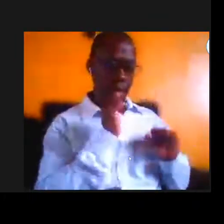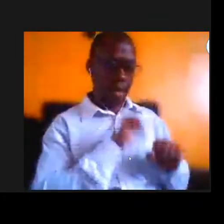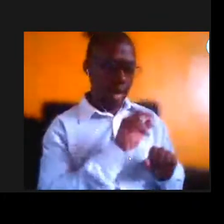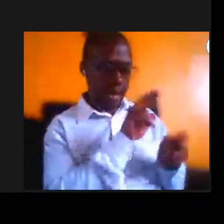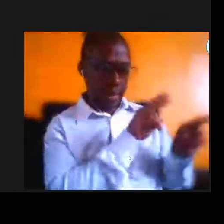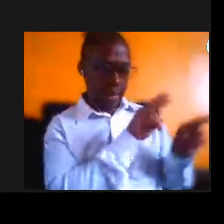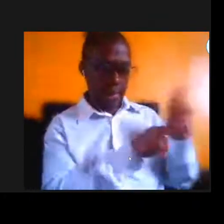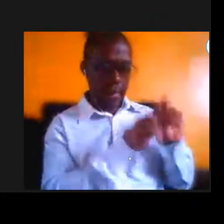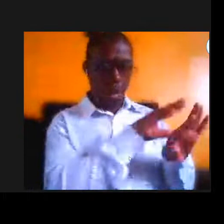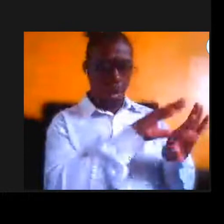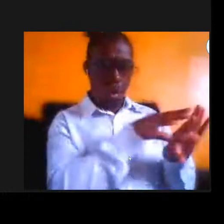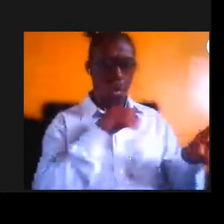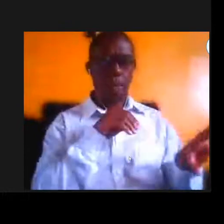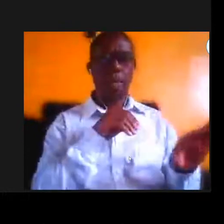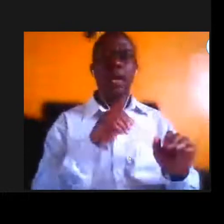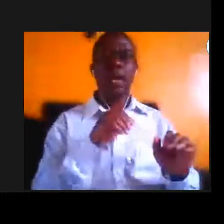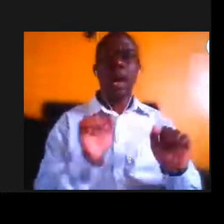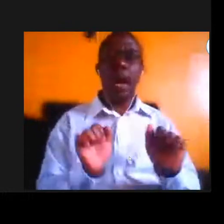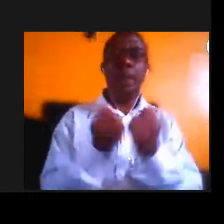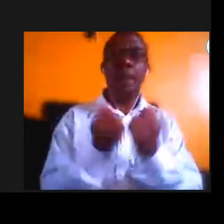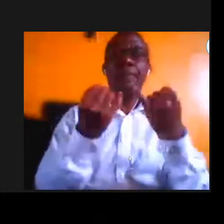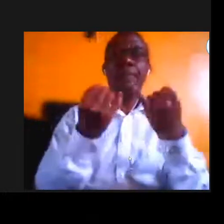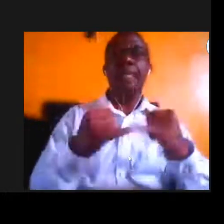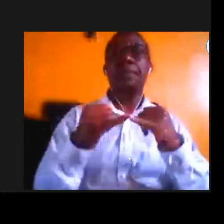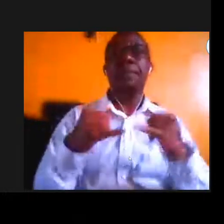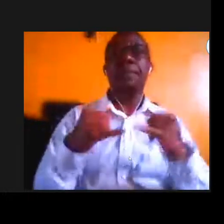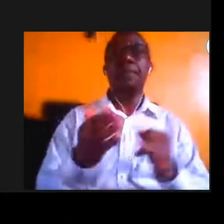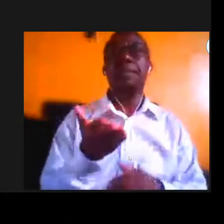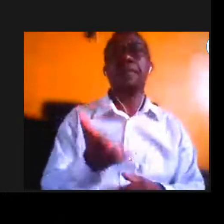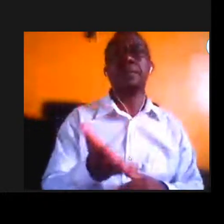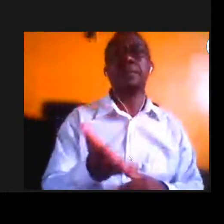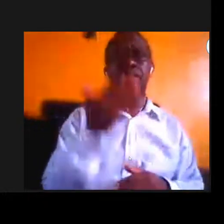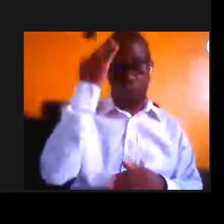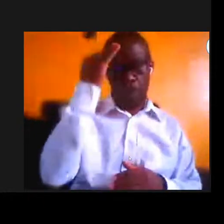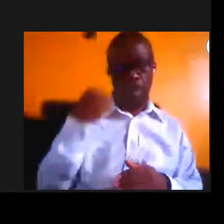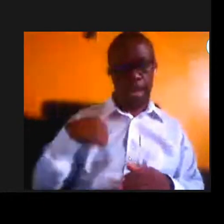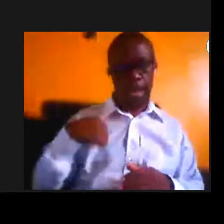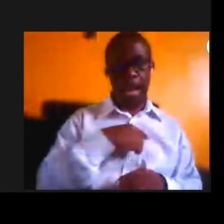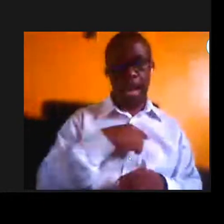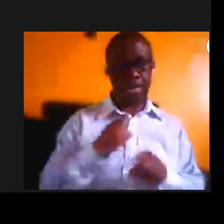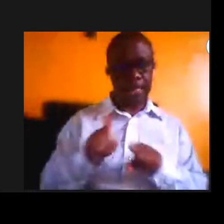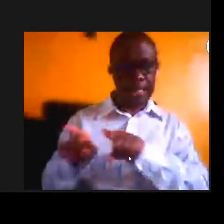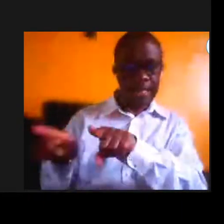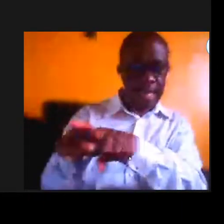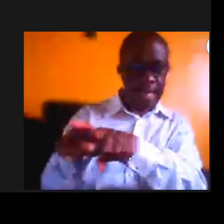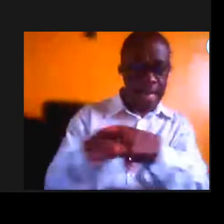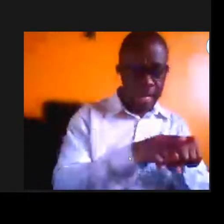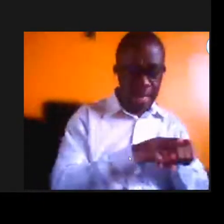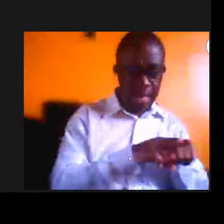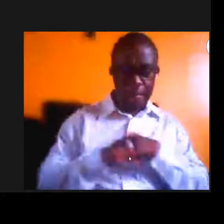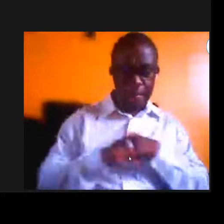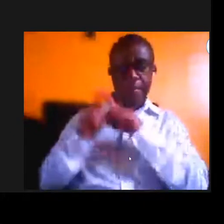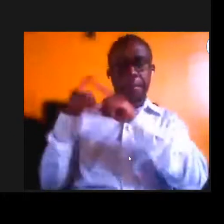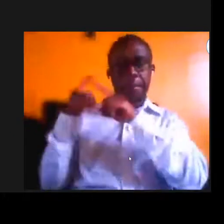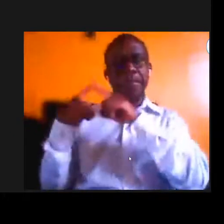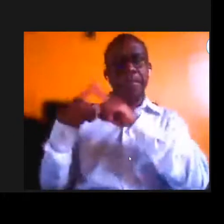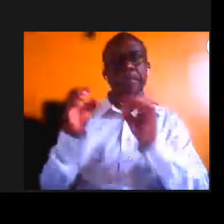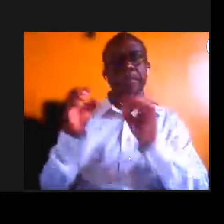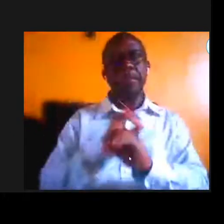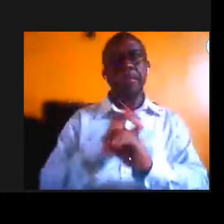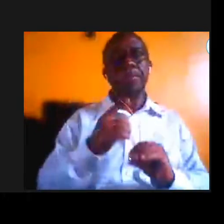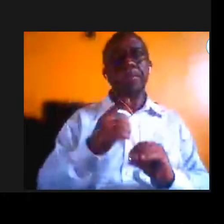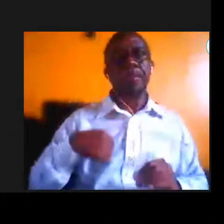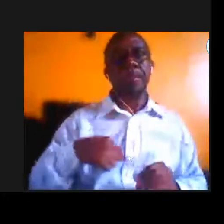countries. Because if you should know, we don't have the same experience. And also we know that